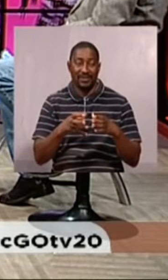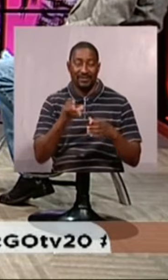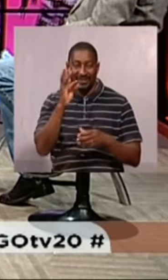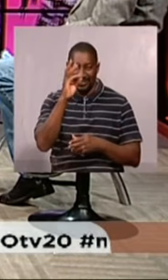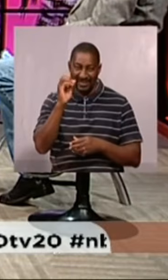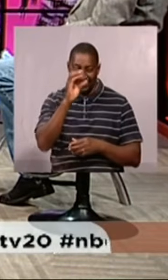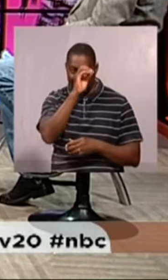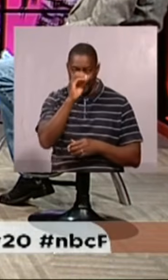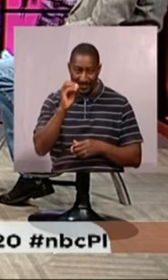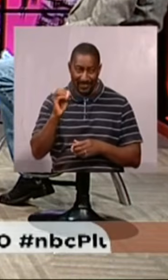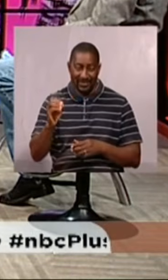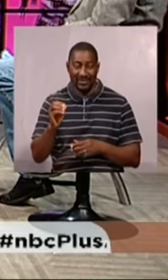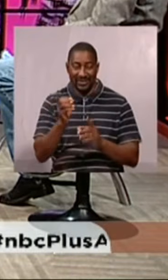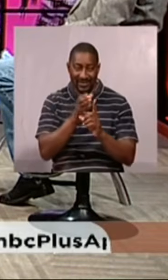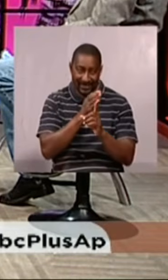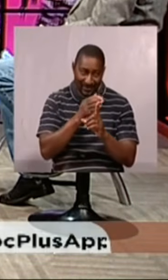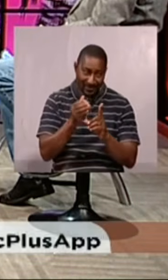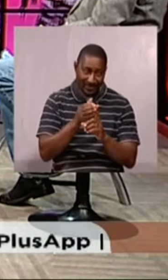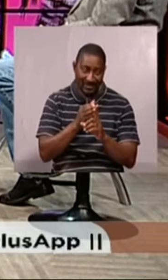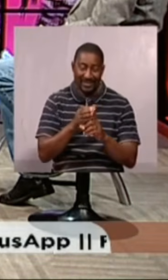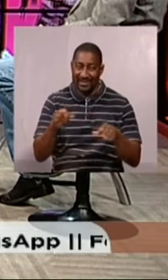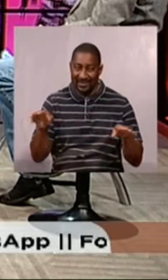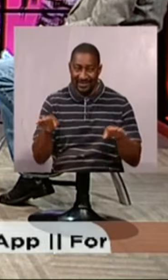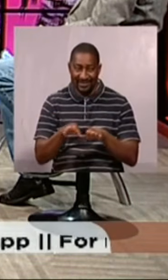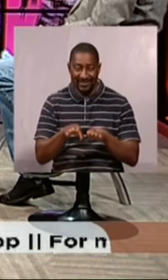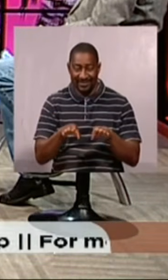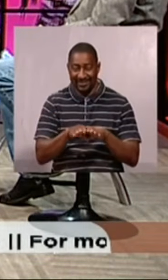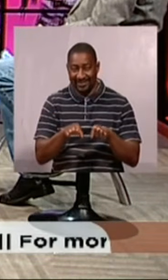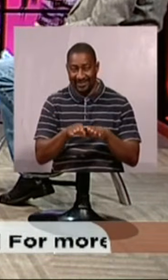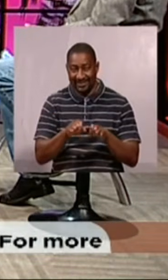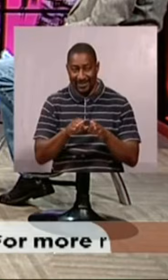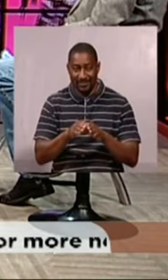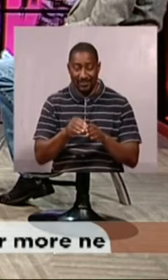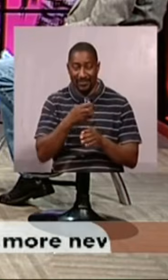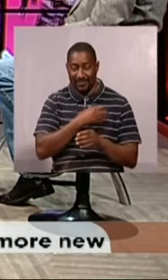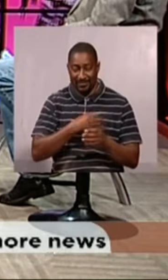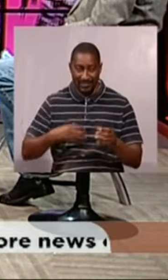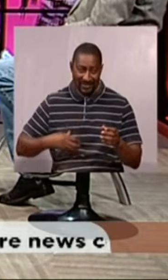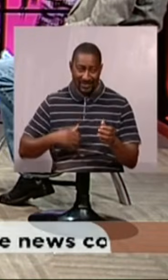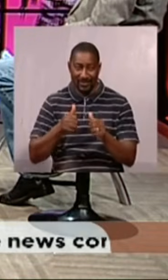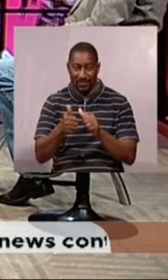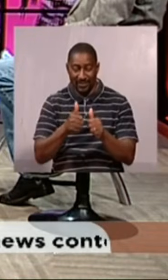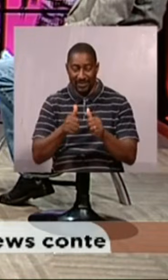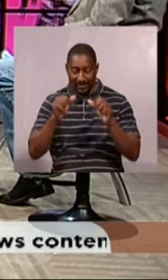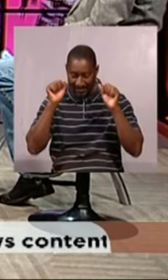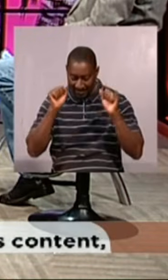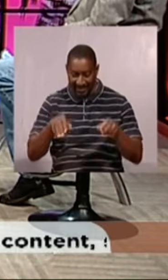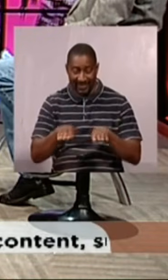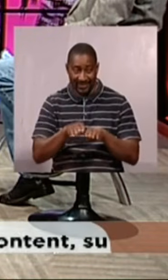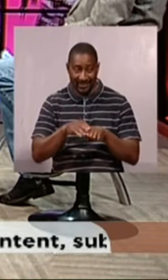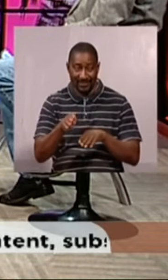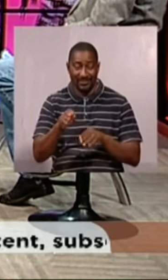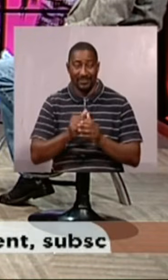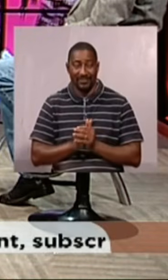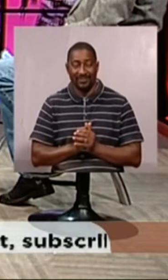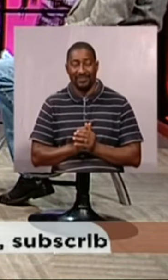an organization. So presidential candidates should be very, very mindful of their private capacity of branding as well as the let's